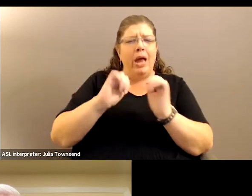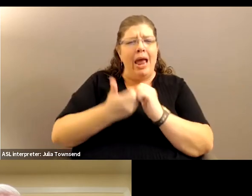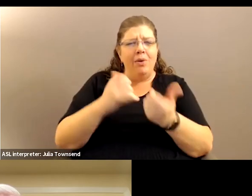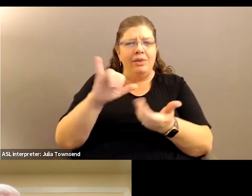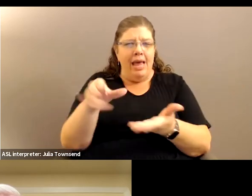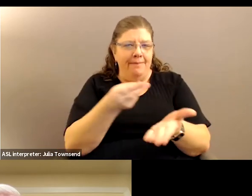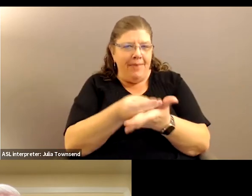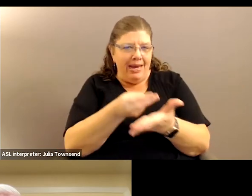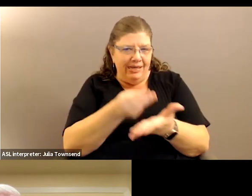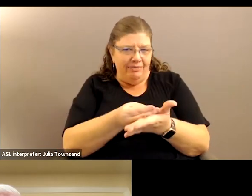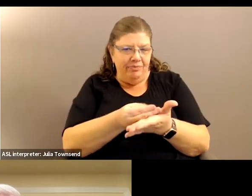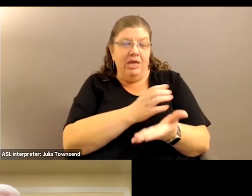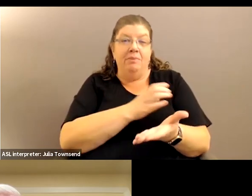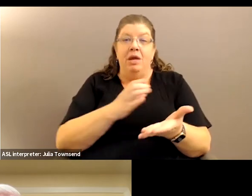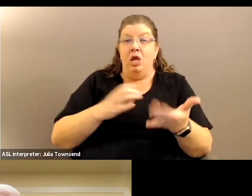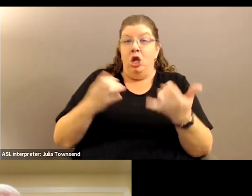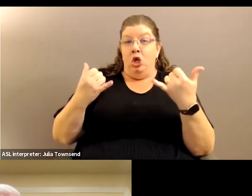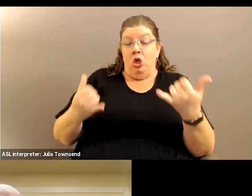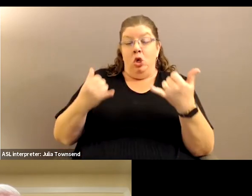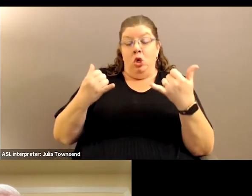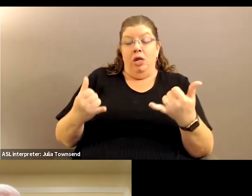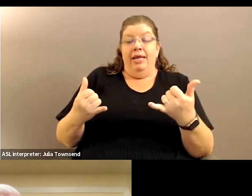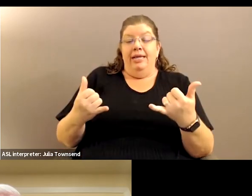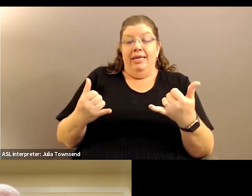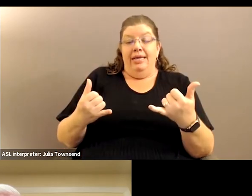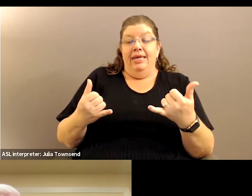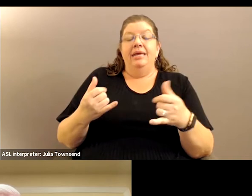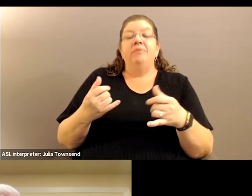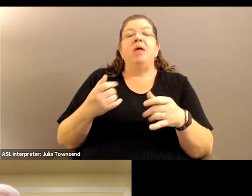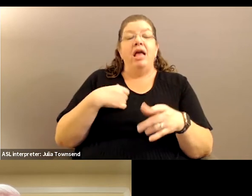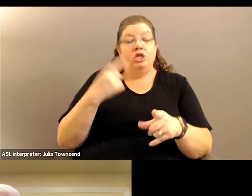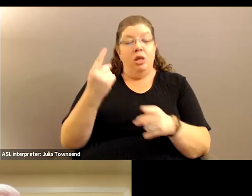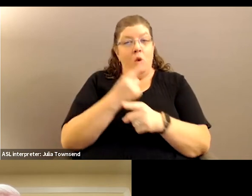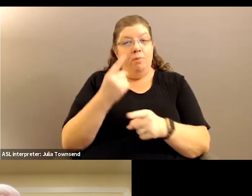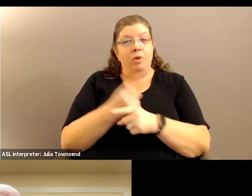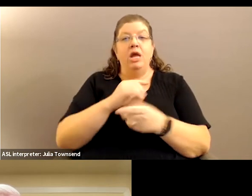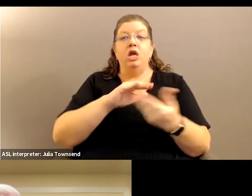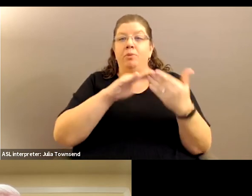committee currently retains the appropriate community representation